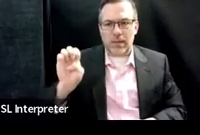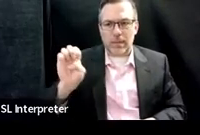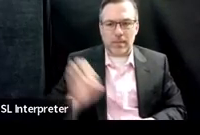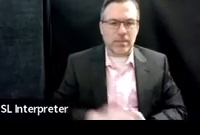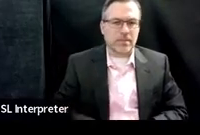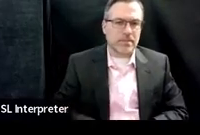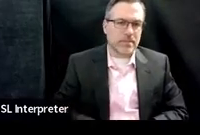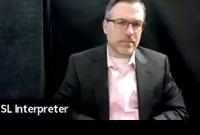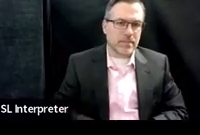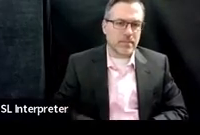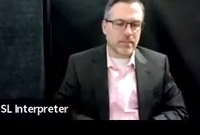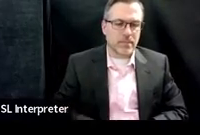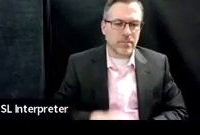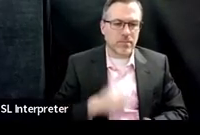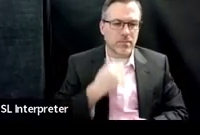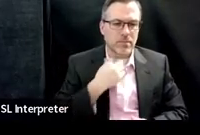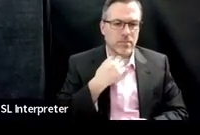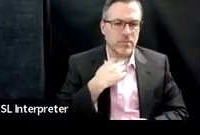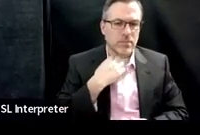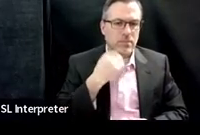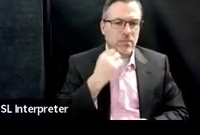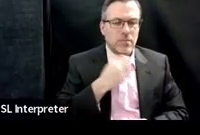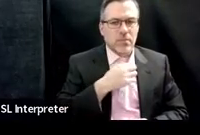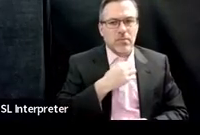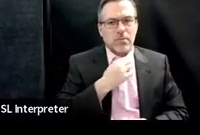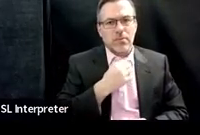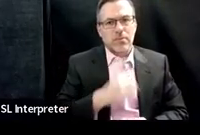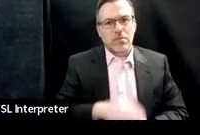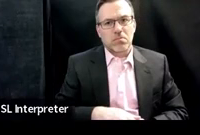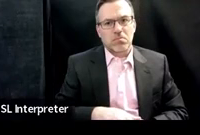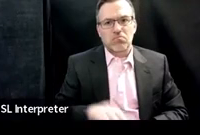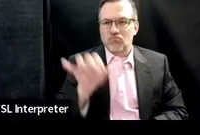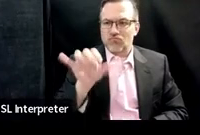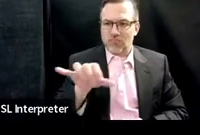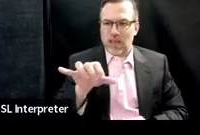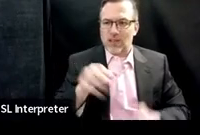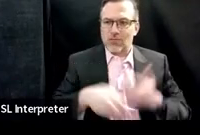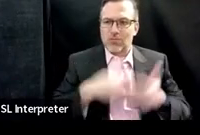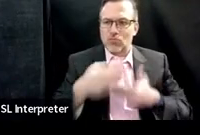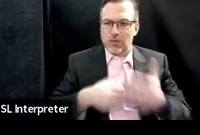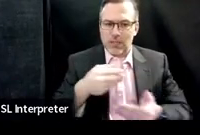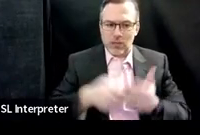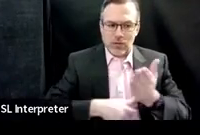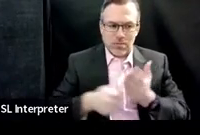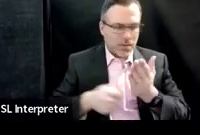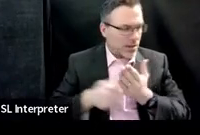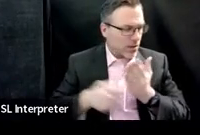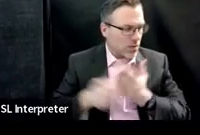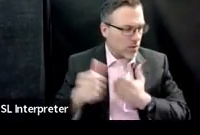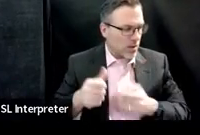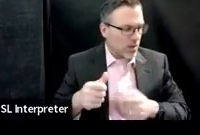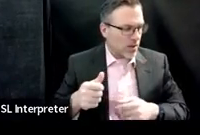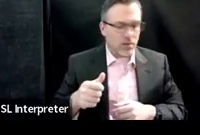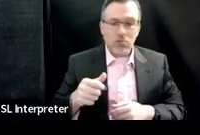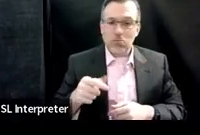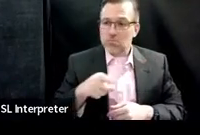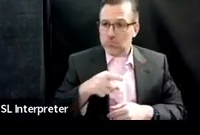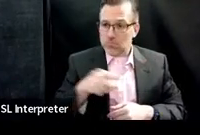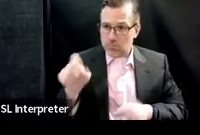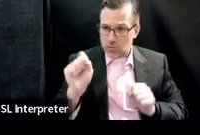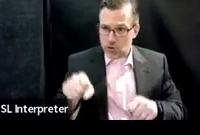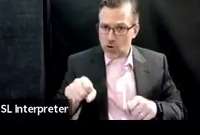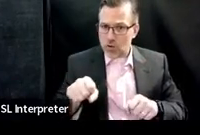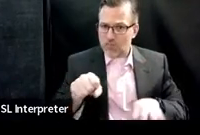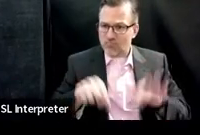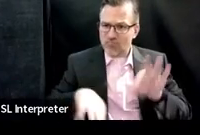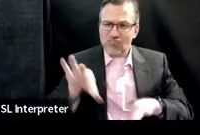All right, and then this is the procedural manual, and you can find everything you need